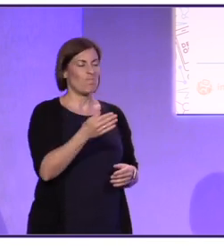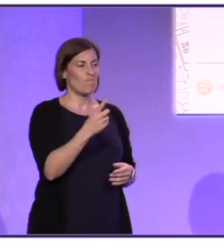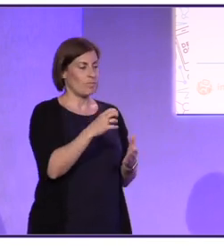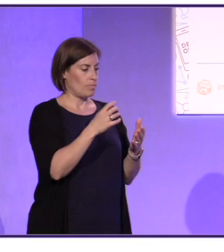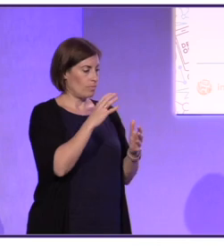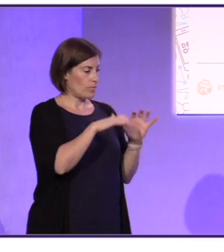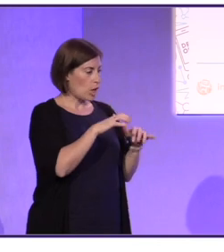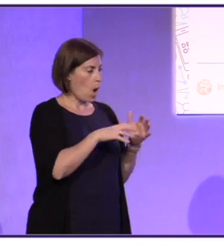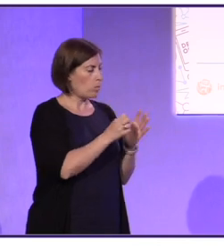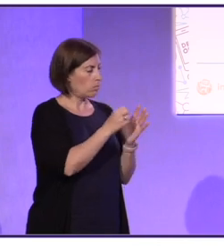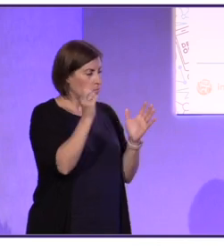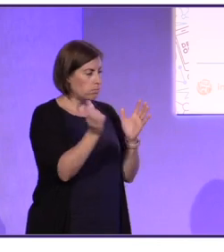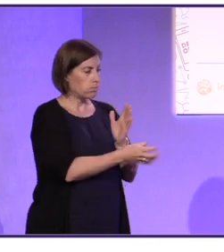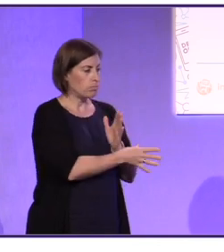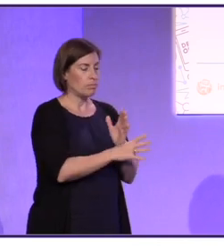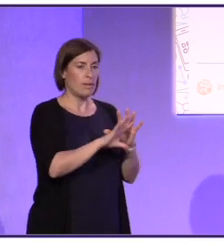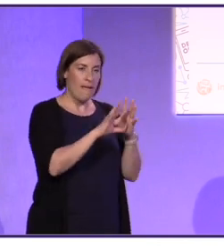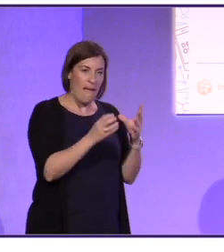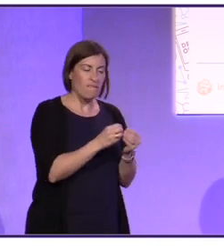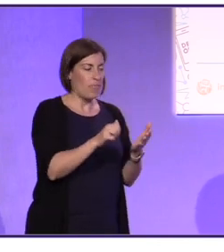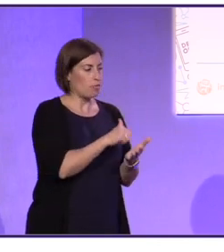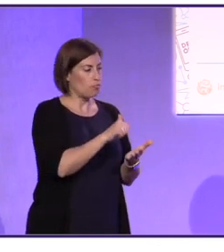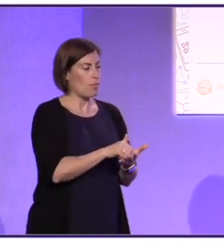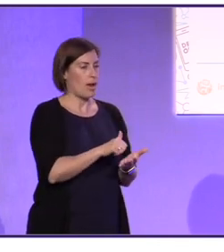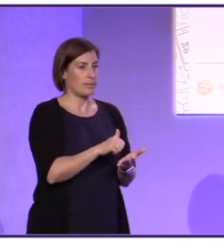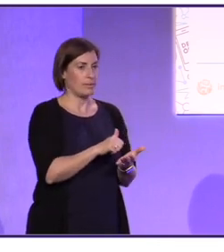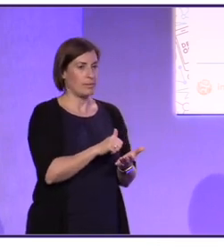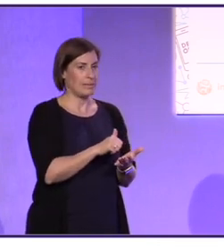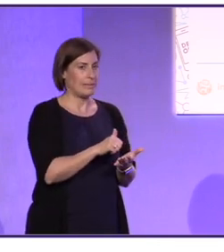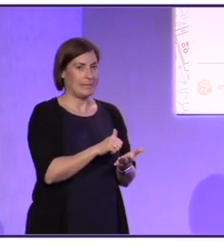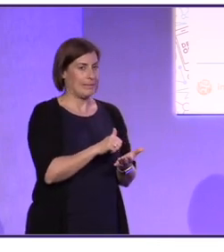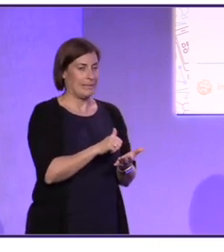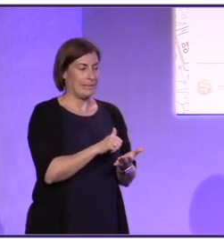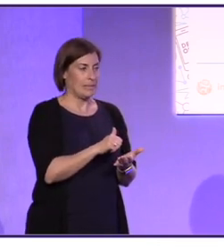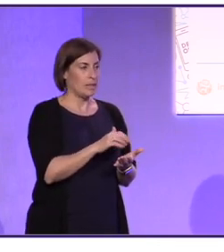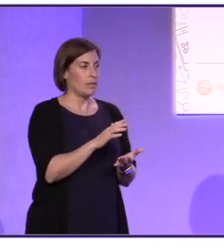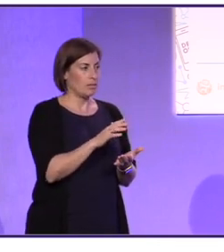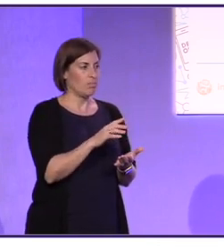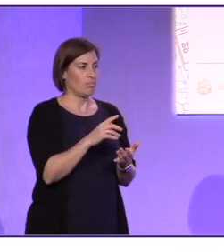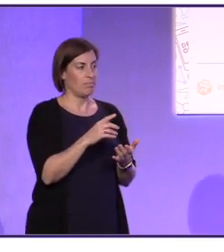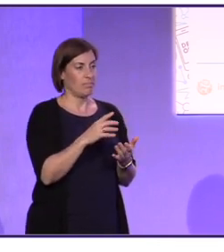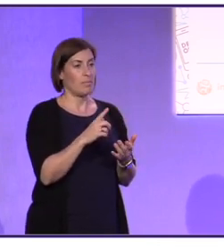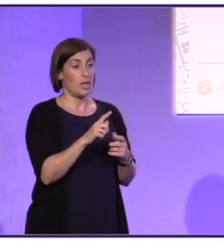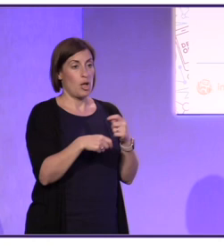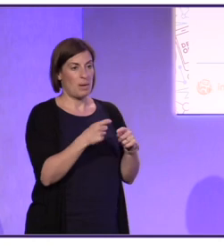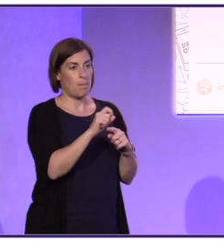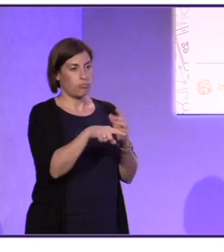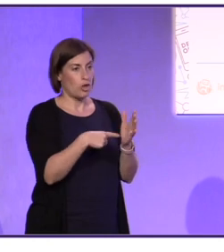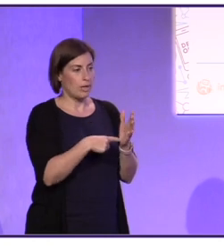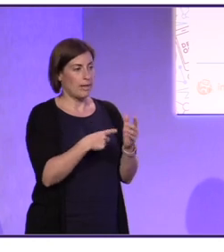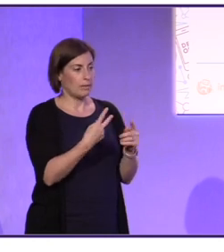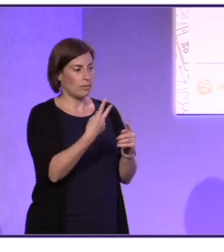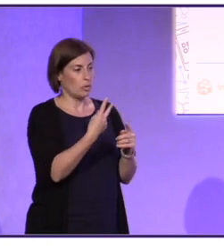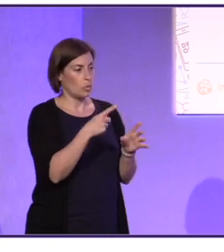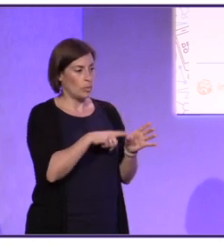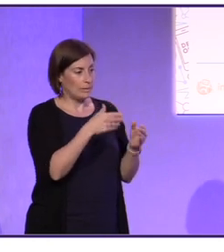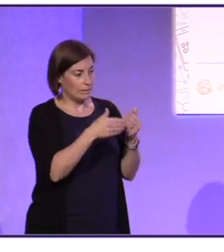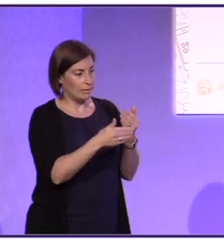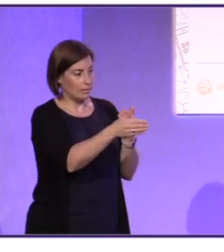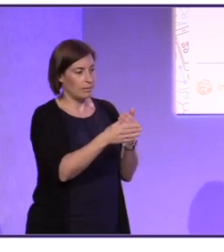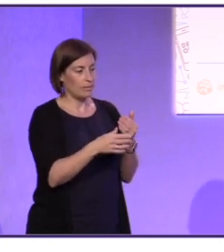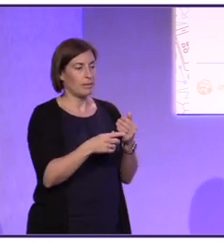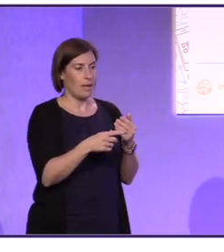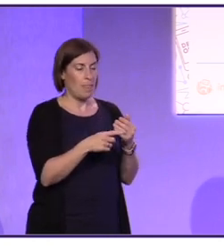and do it right this time. And you have a project for the next 2 years, and then we will switch over, and